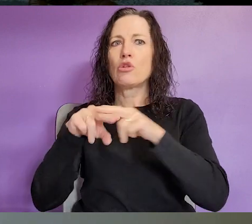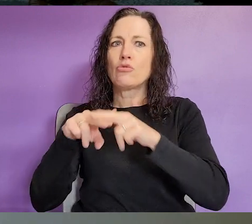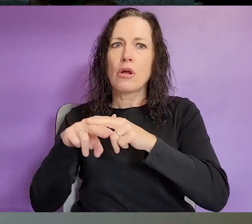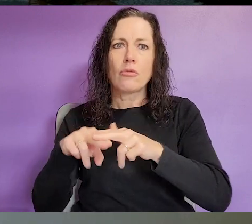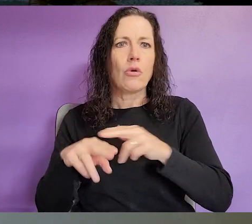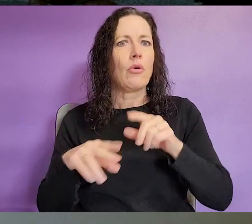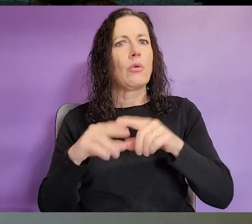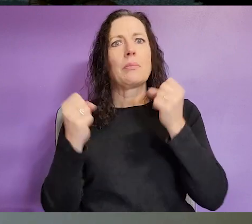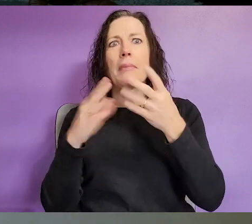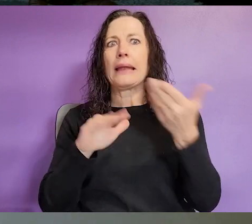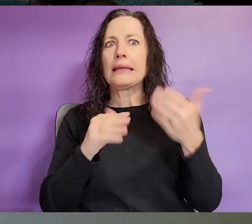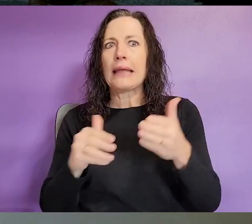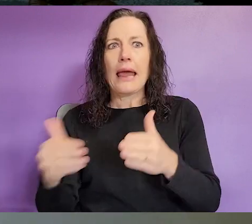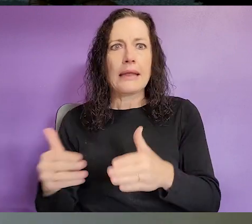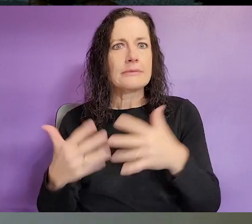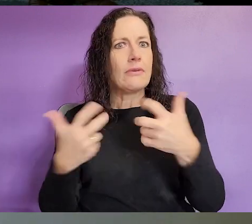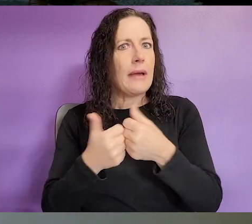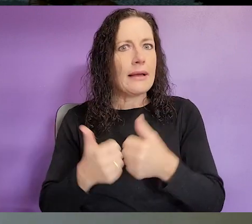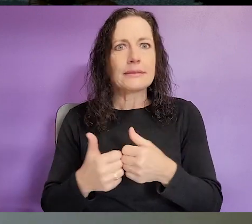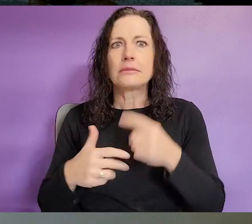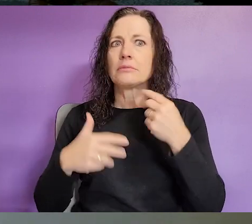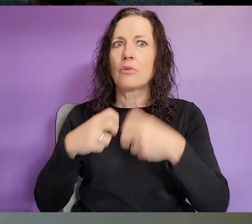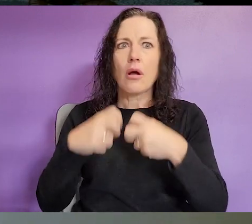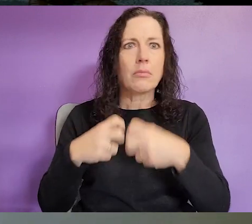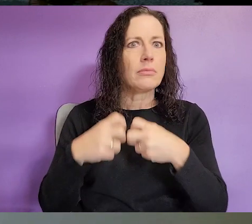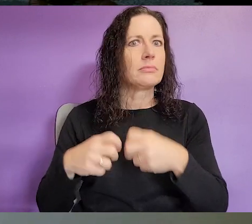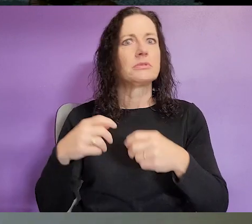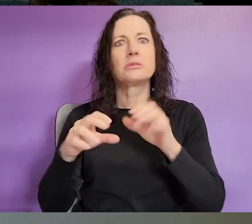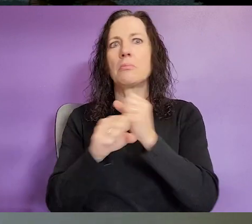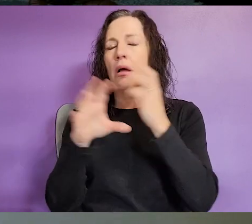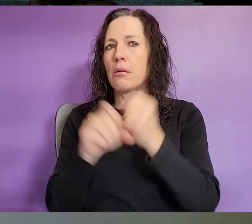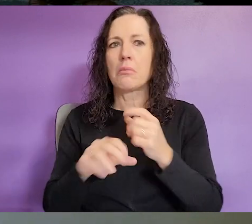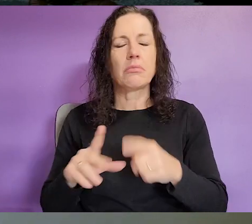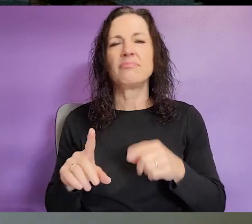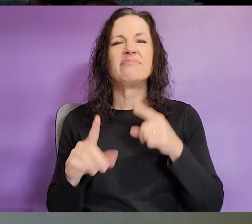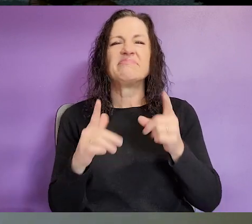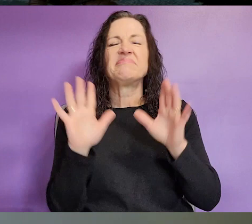from accidents, they were no longer useful